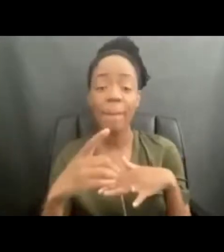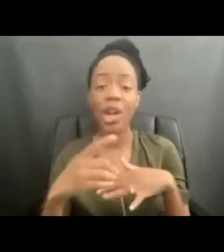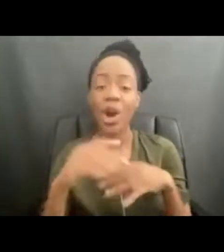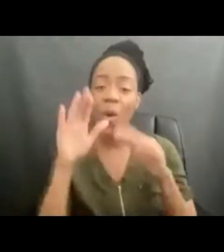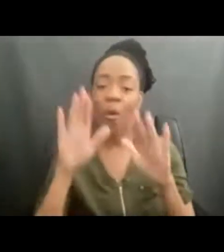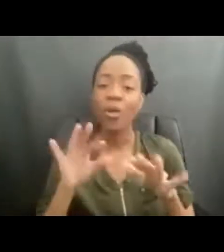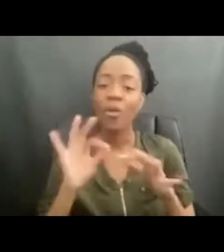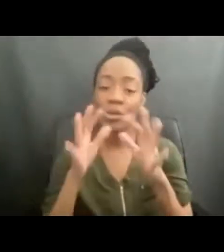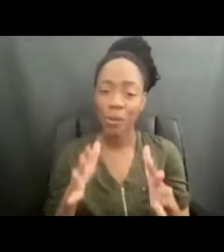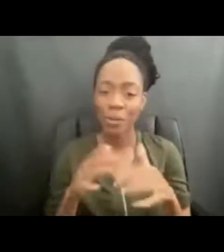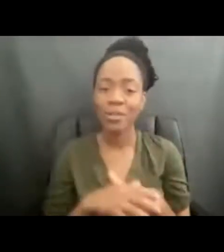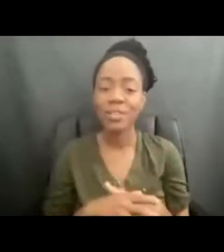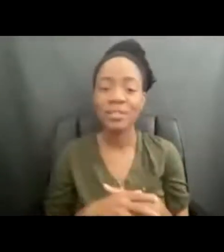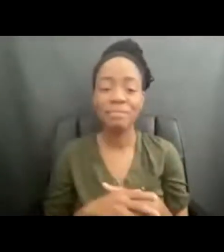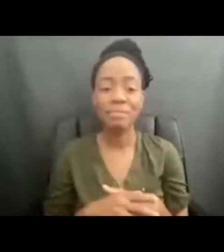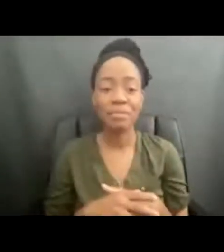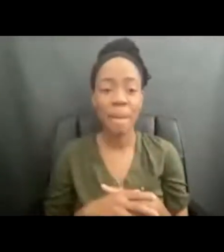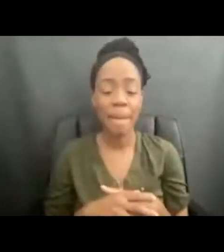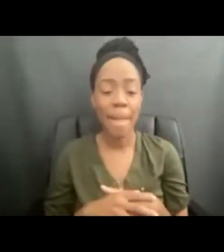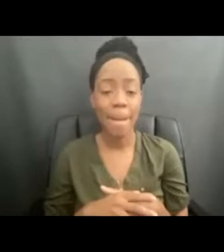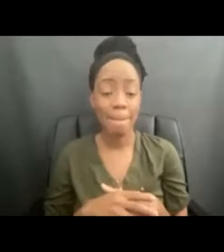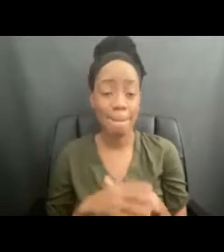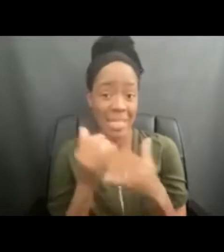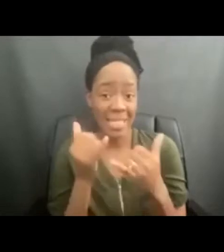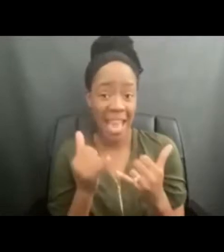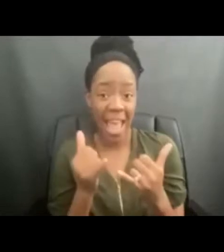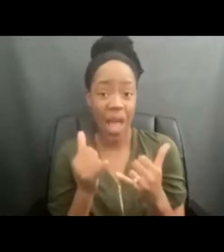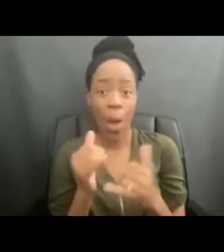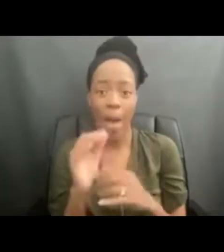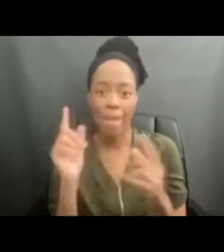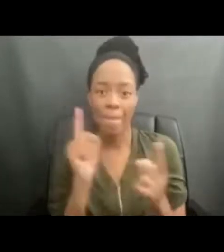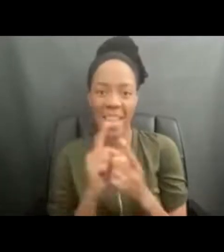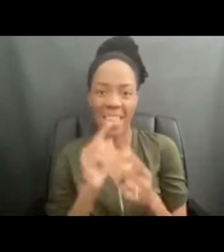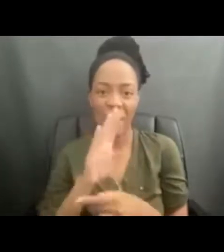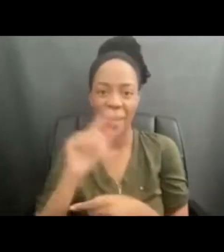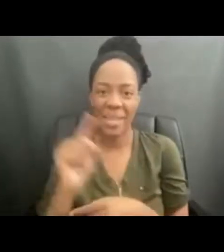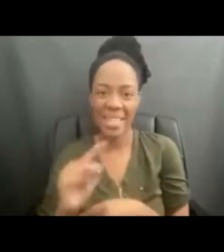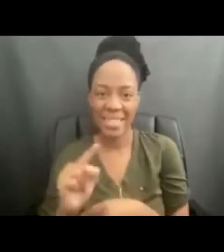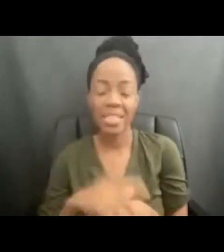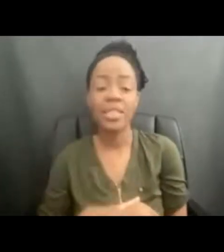wonderful interpreters. And today on Meet the Biz, we are very excited because we have,